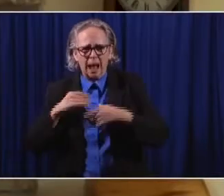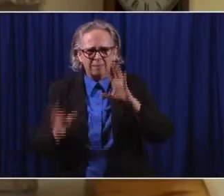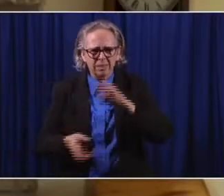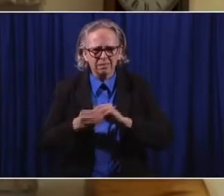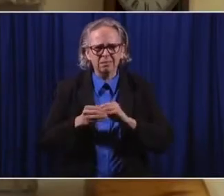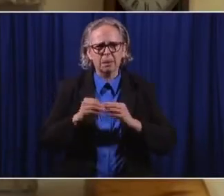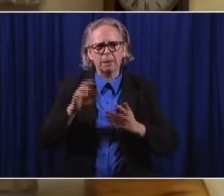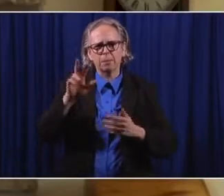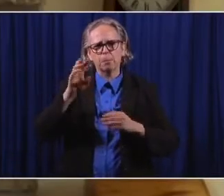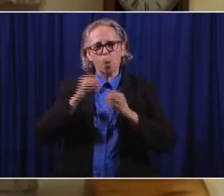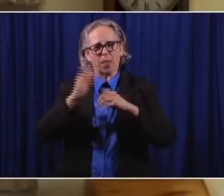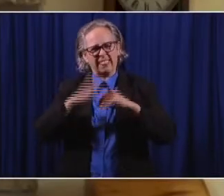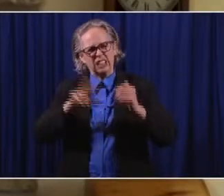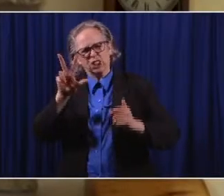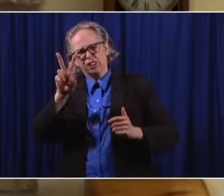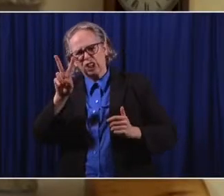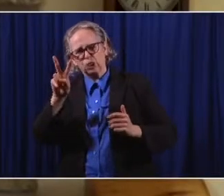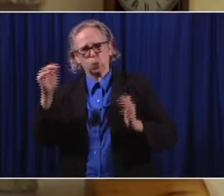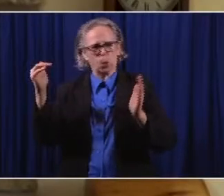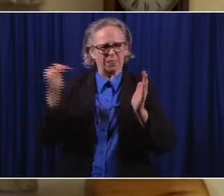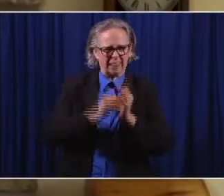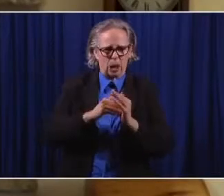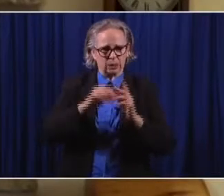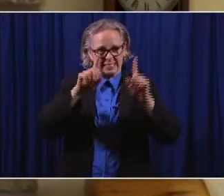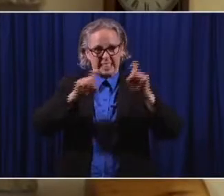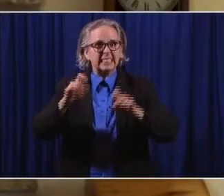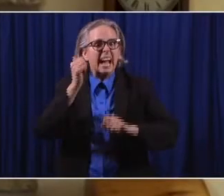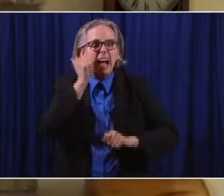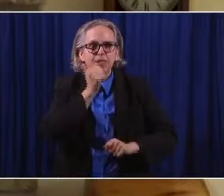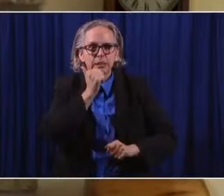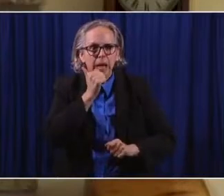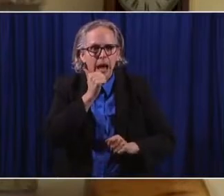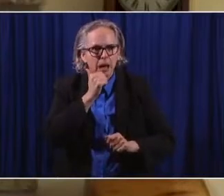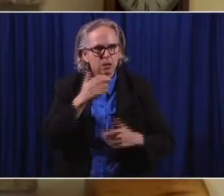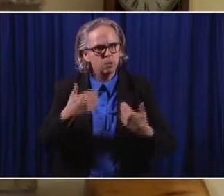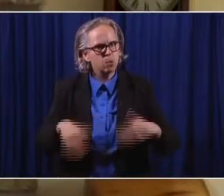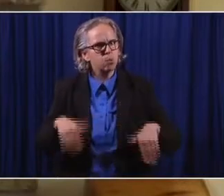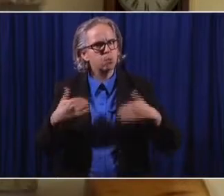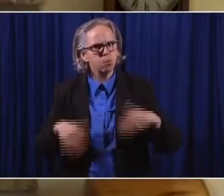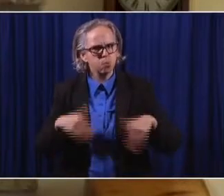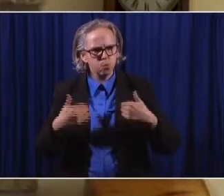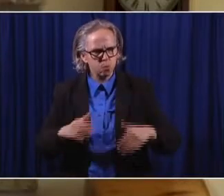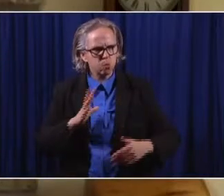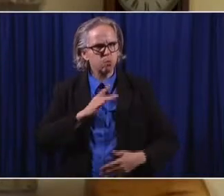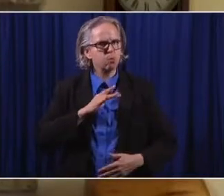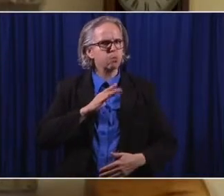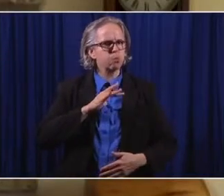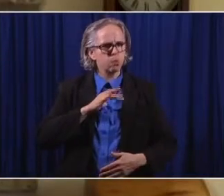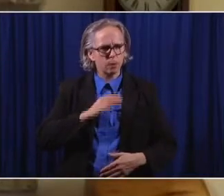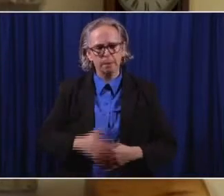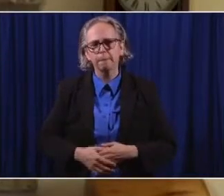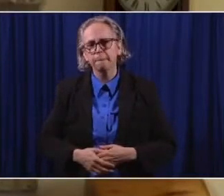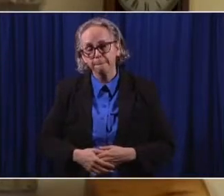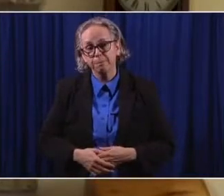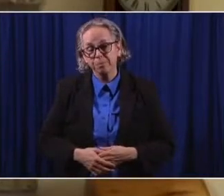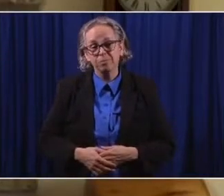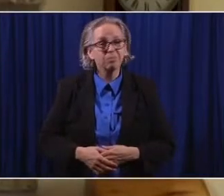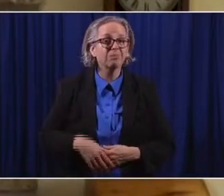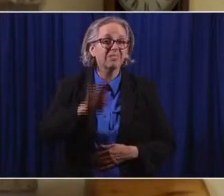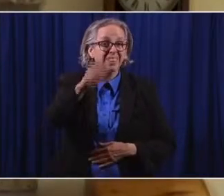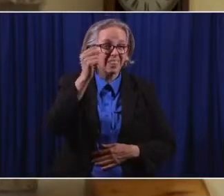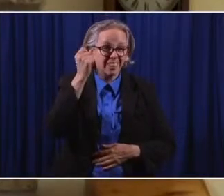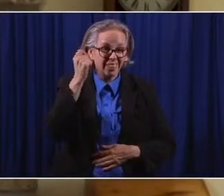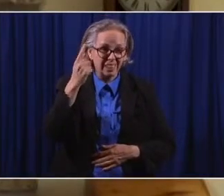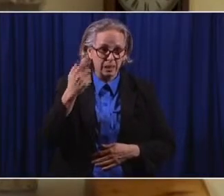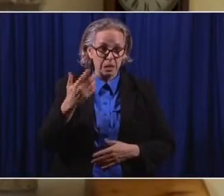it continues to go upward. We are seeing very good news, a decline in positivity. We are